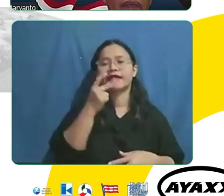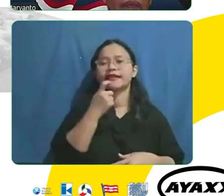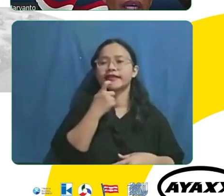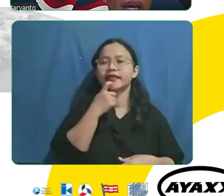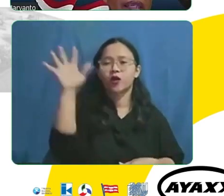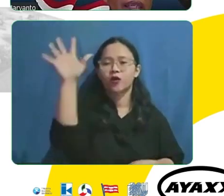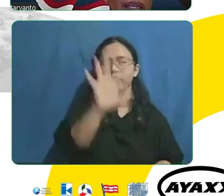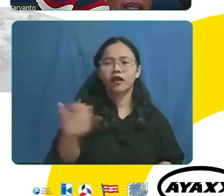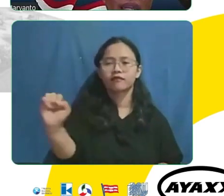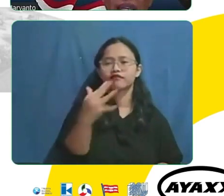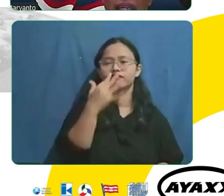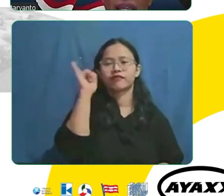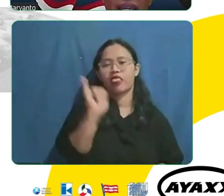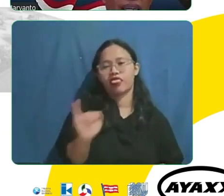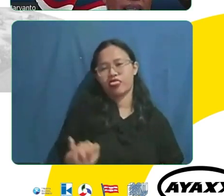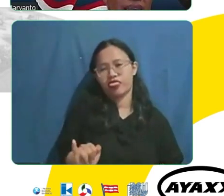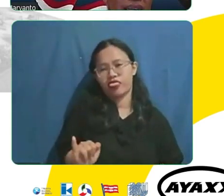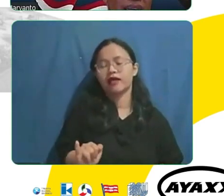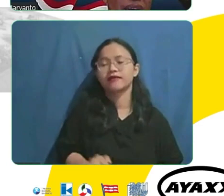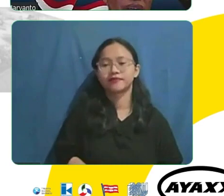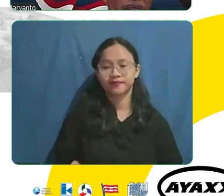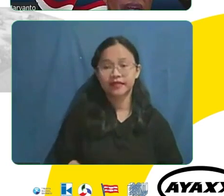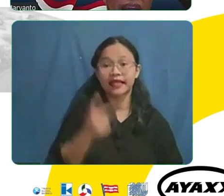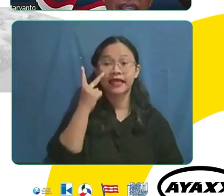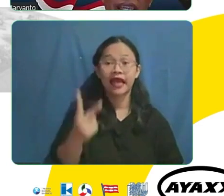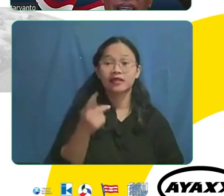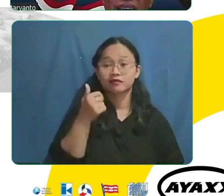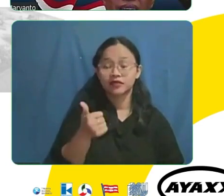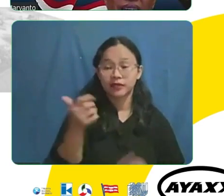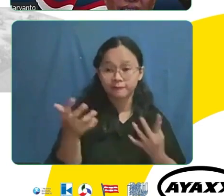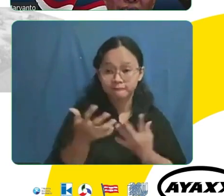We can see the cause of death